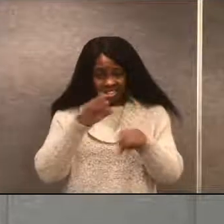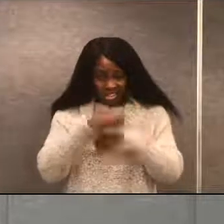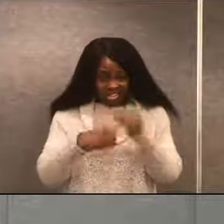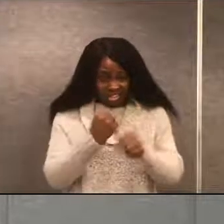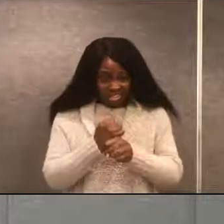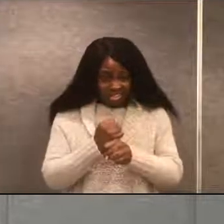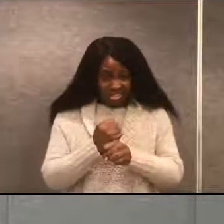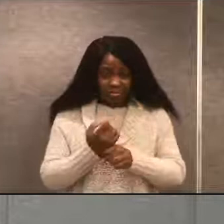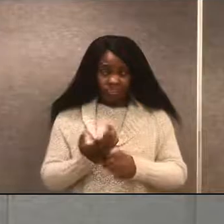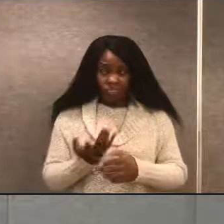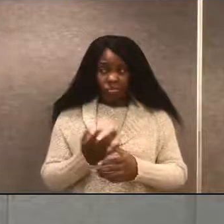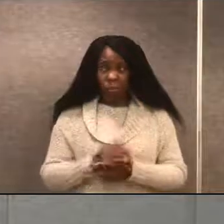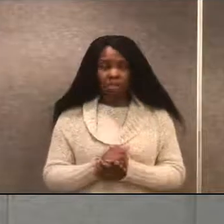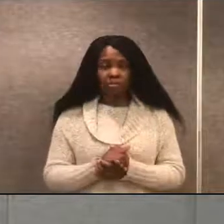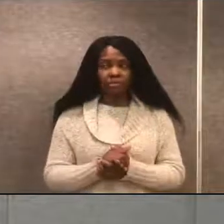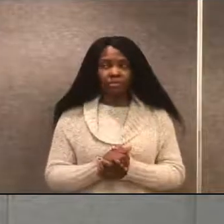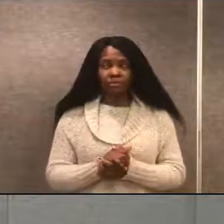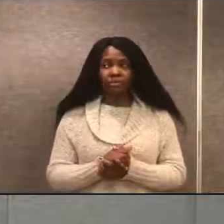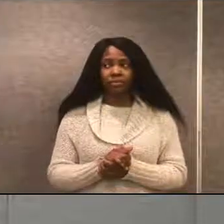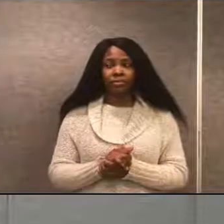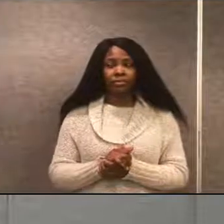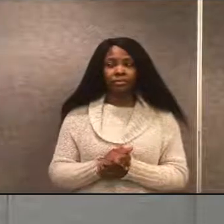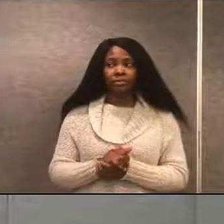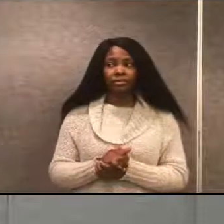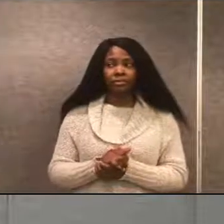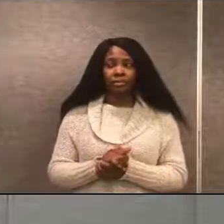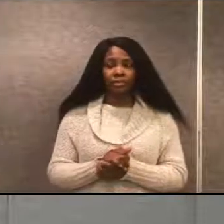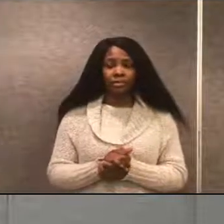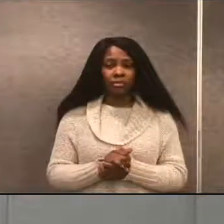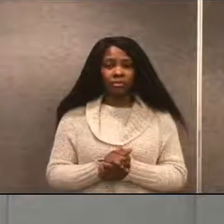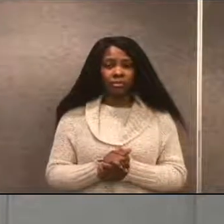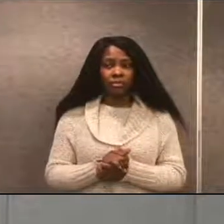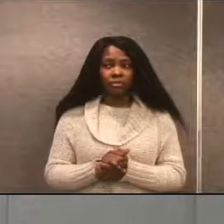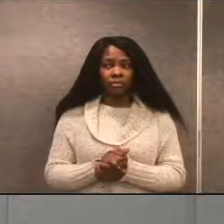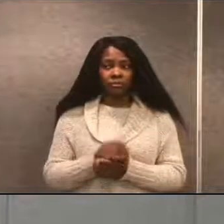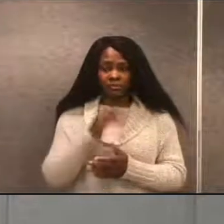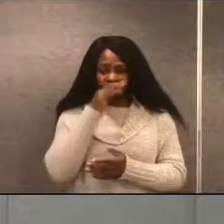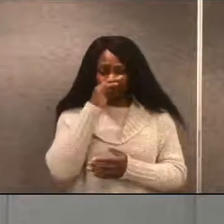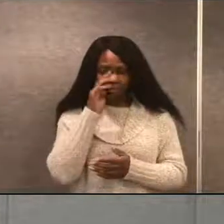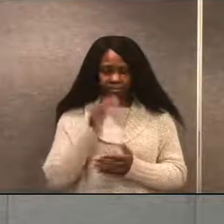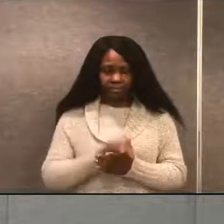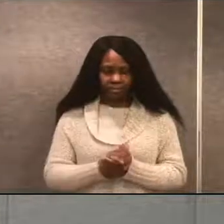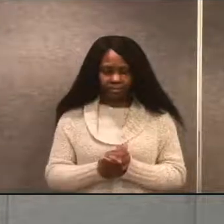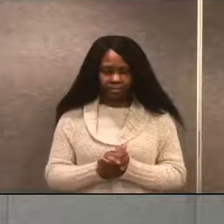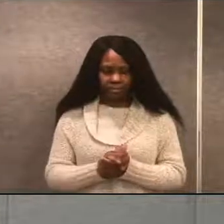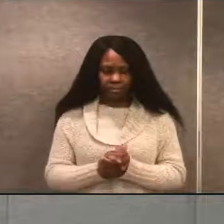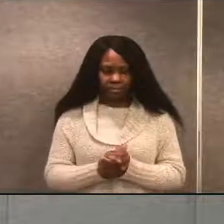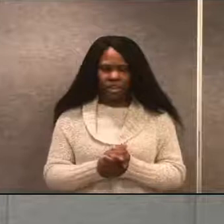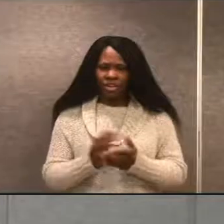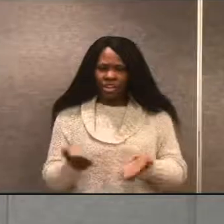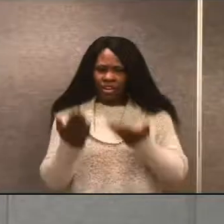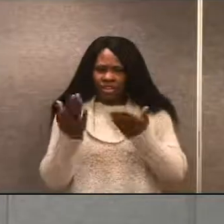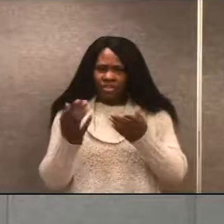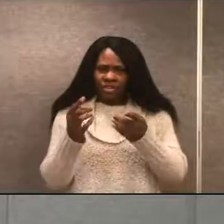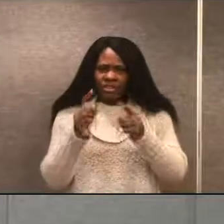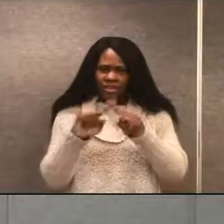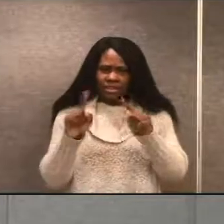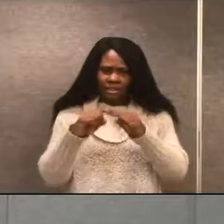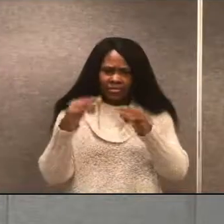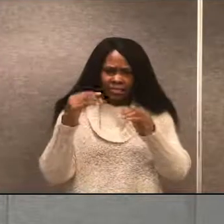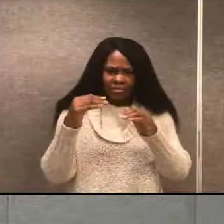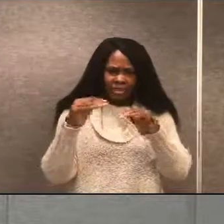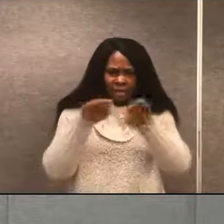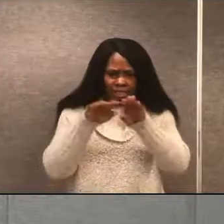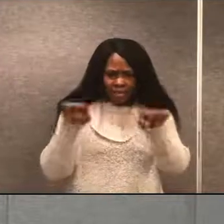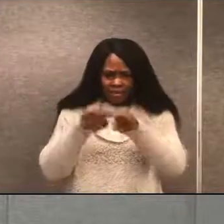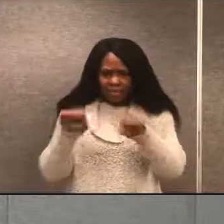So they did offer what would be a short sample standardized level from a state level